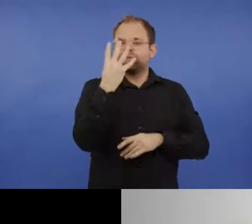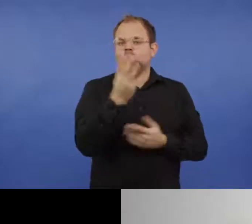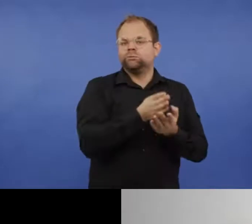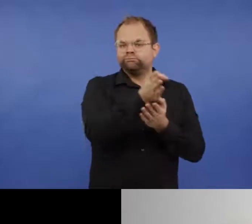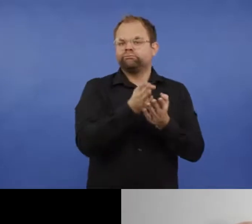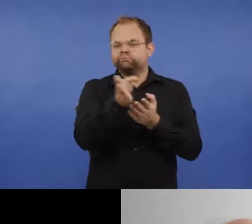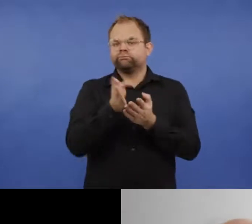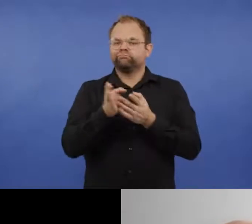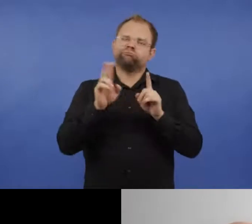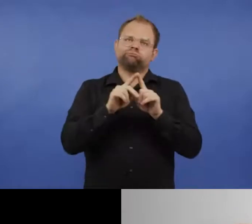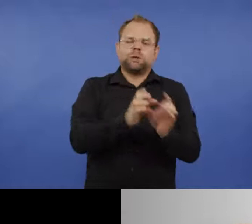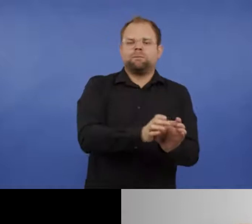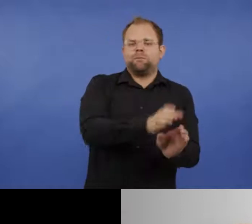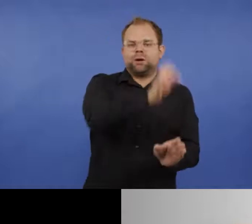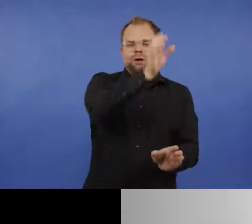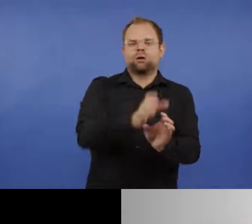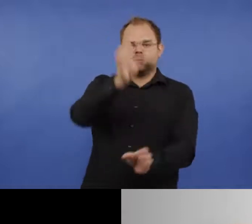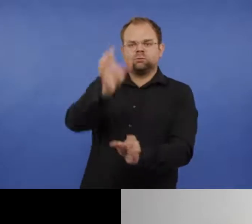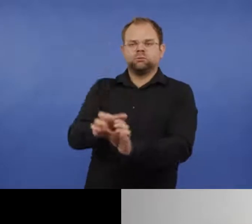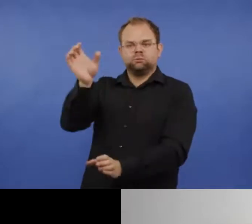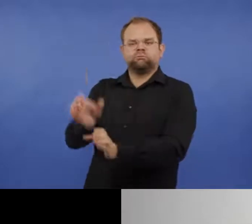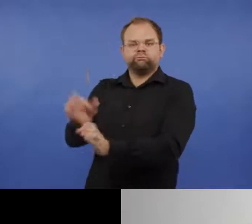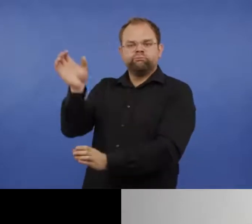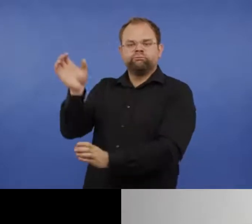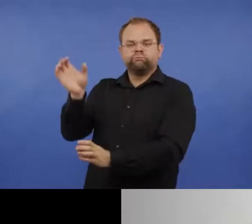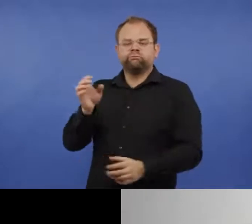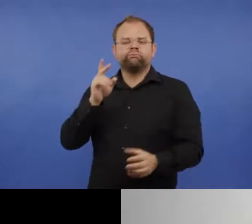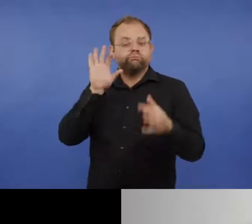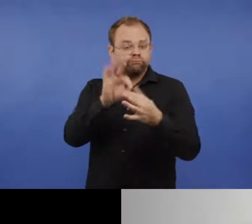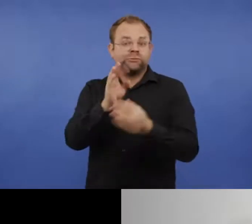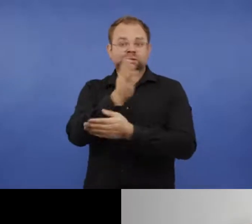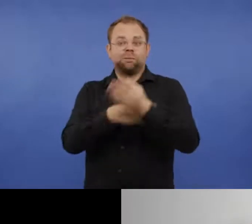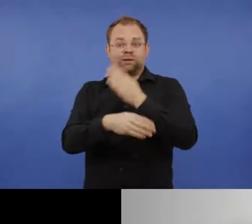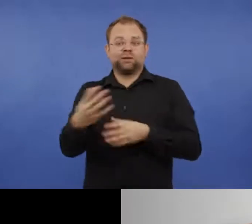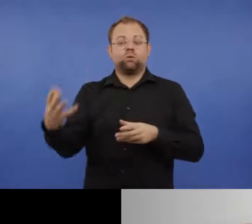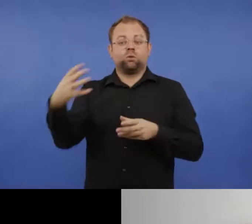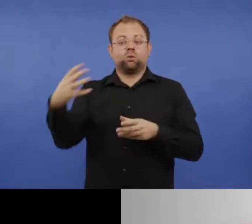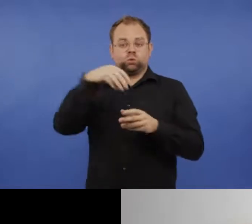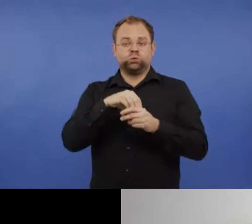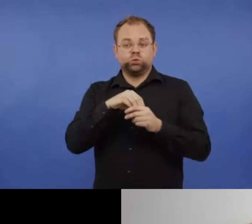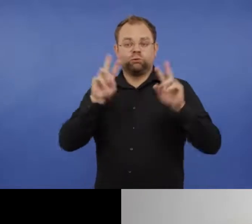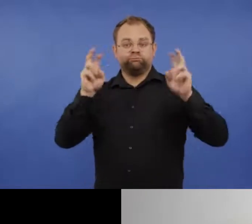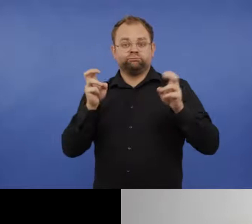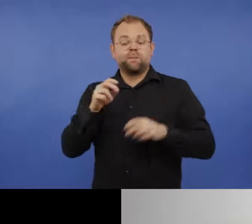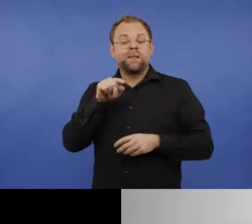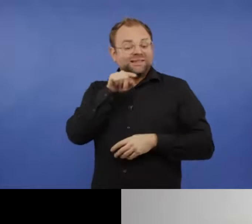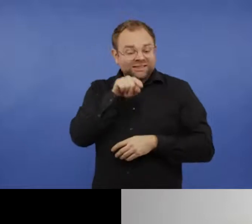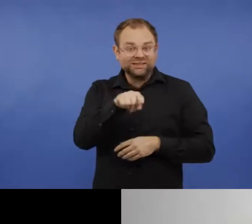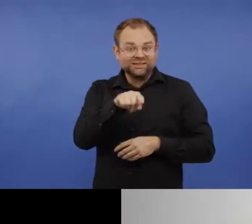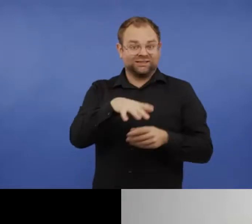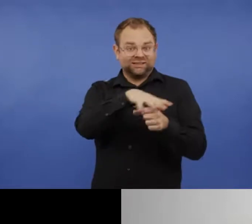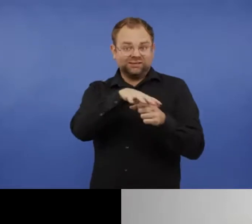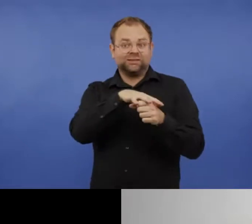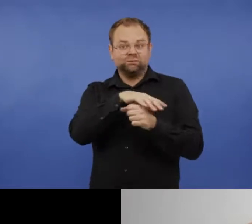to ensure that the report inspires our aspirations as well as commitments to